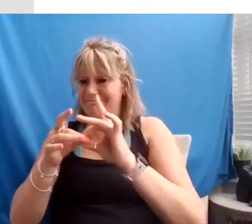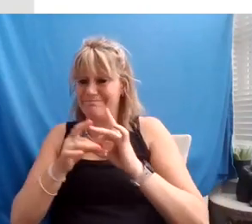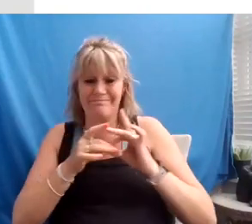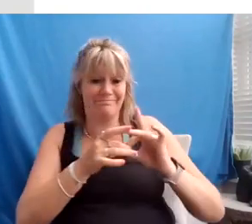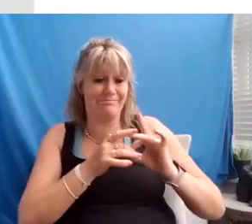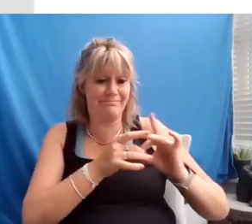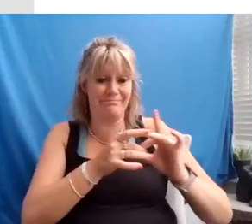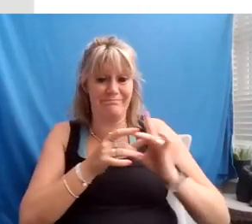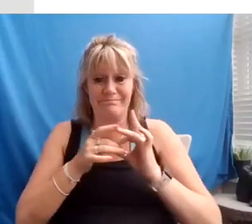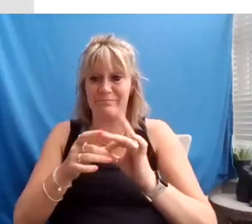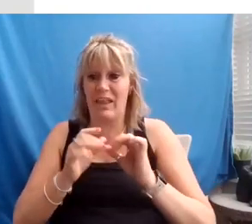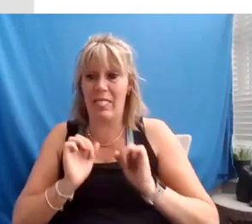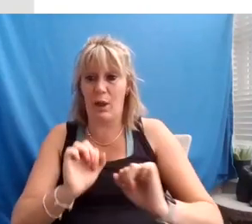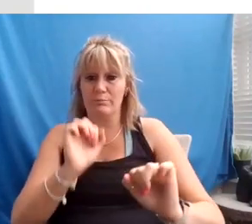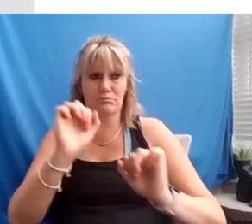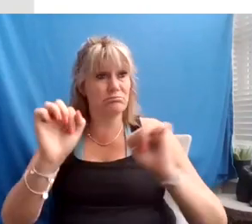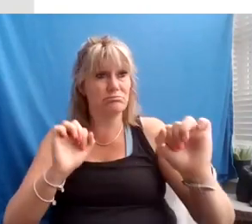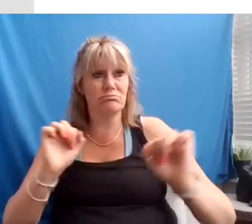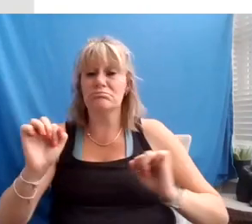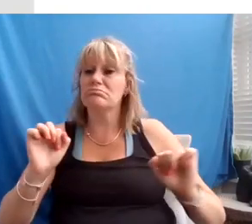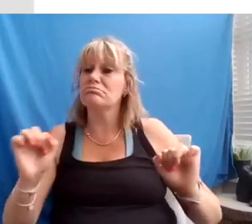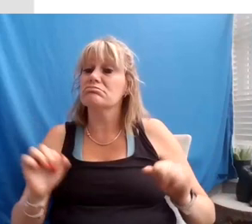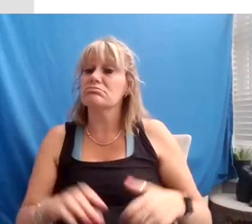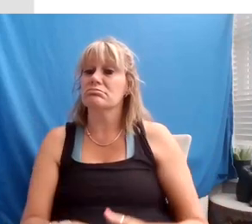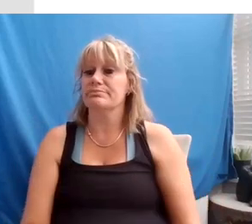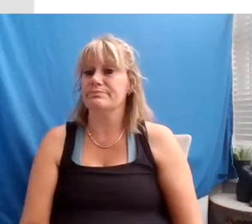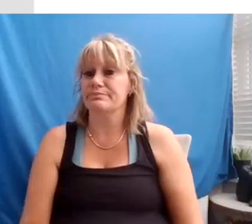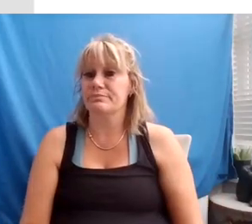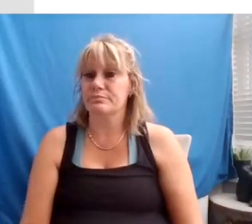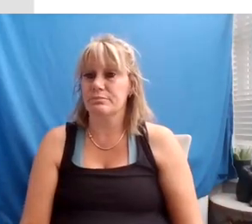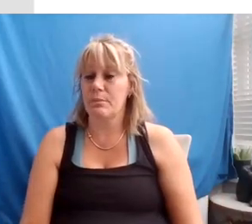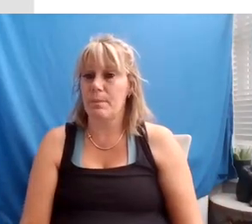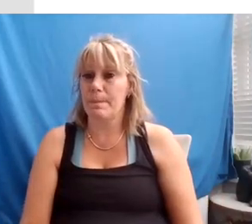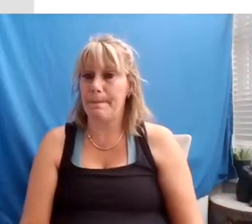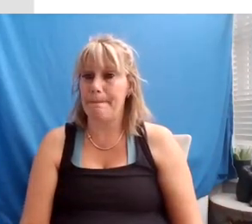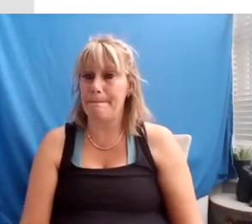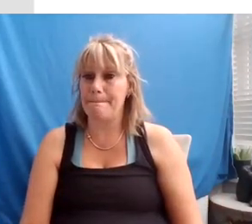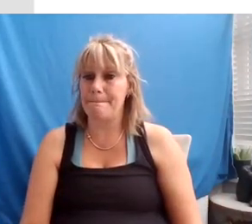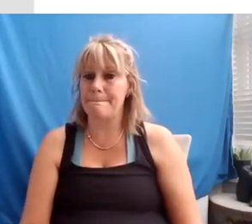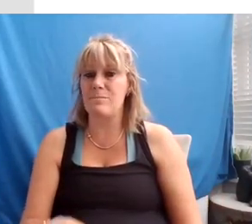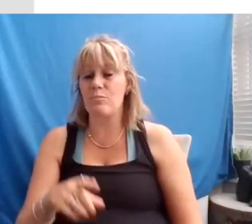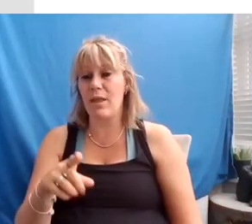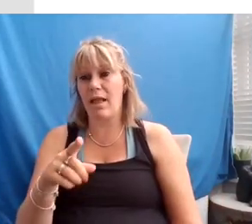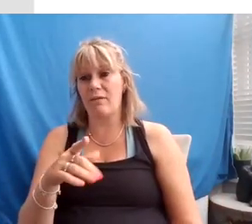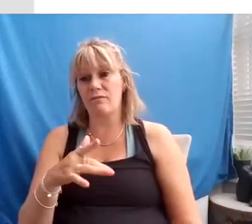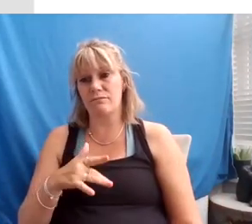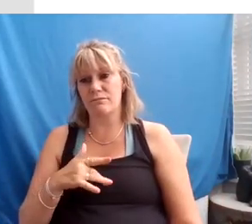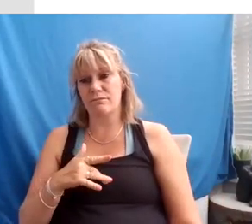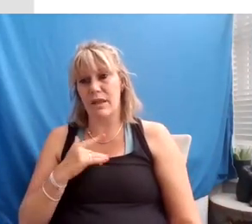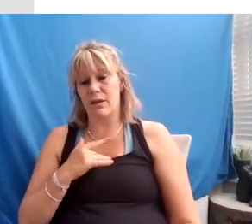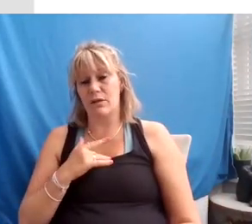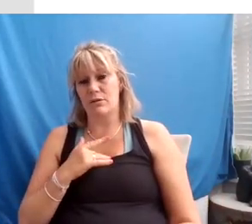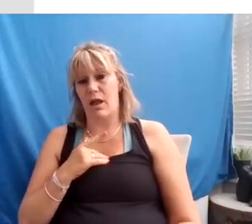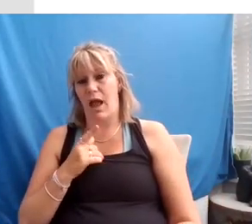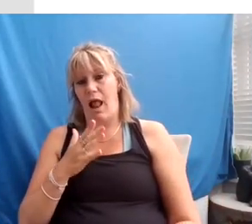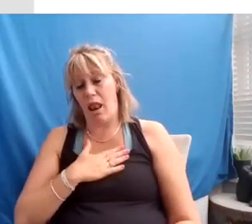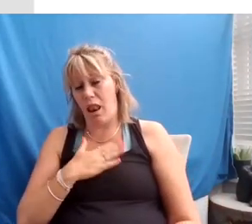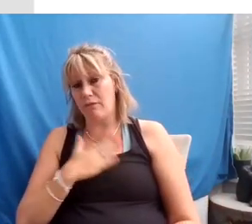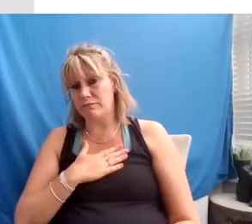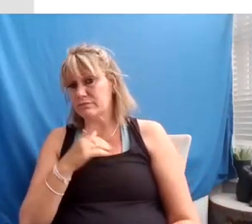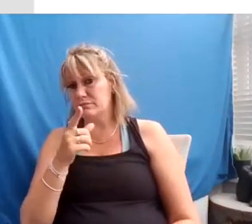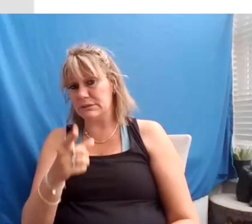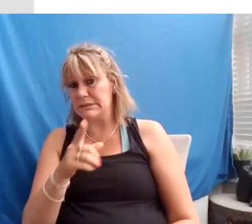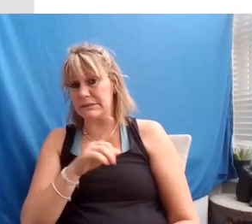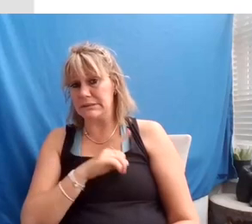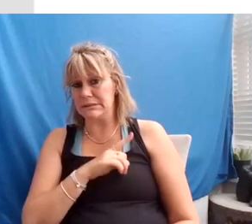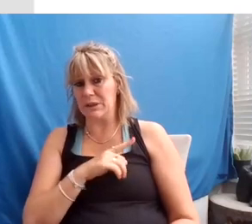it, yeah, it finds its own way. And I find that piece, yeah, I absolutely love this piece. It doesn't even